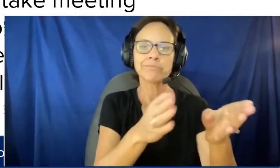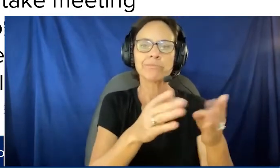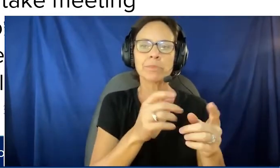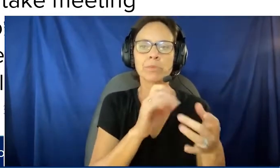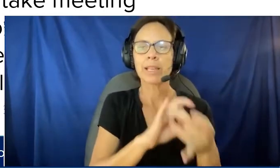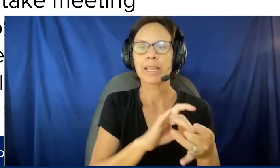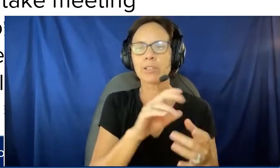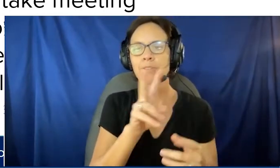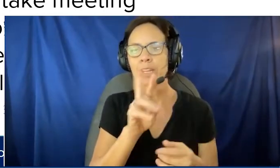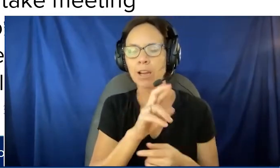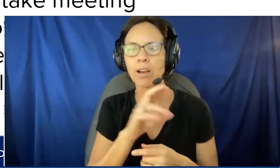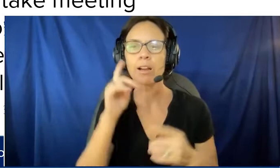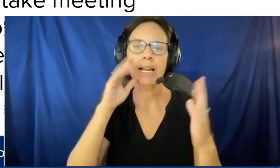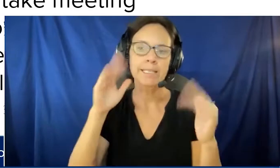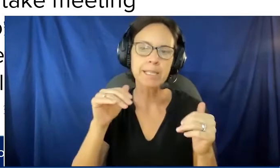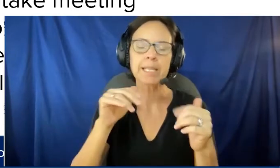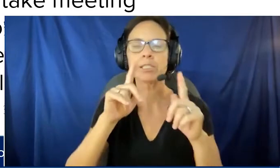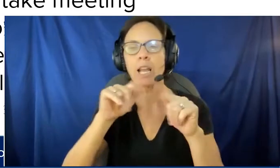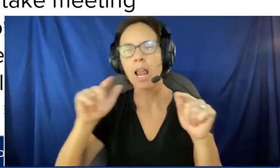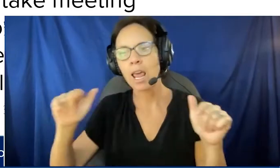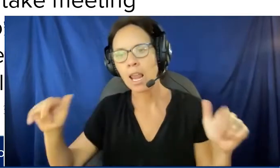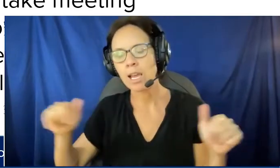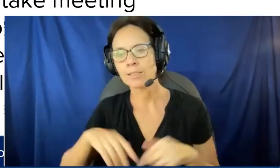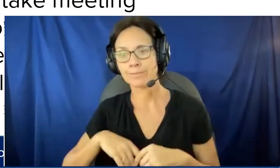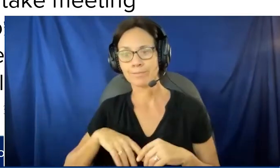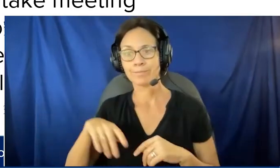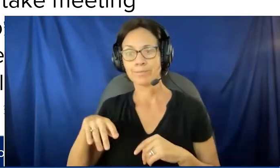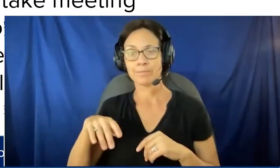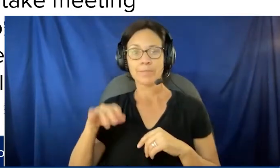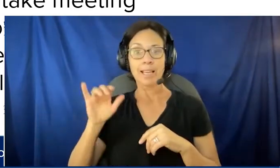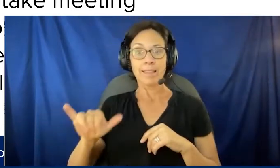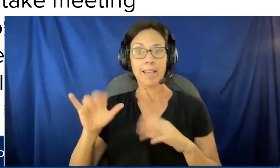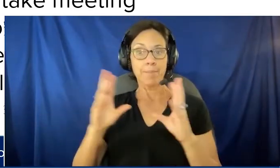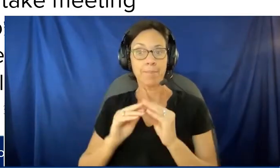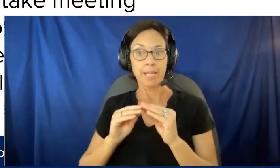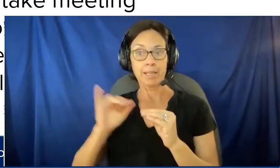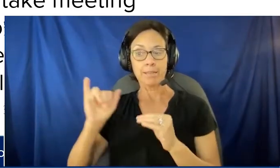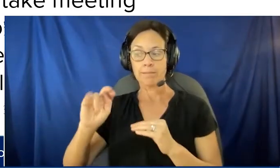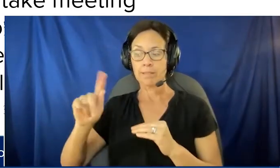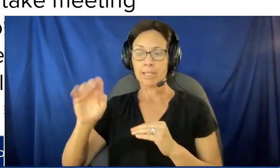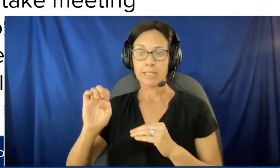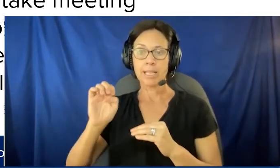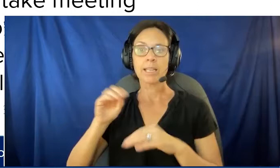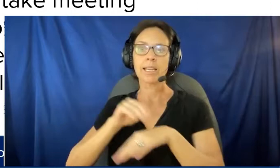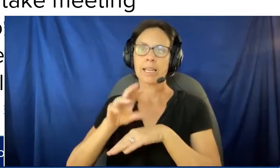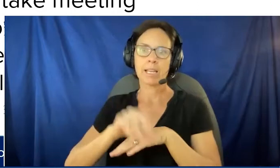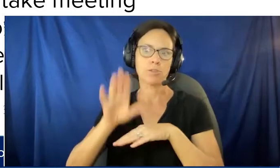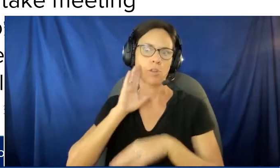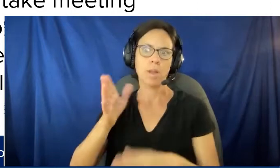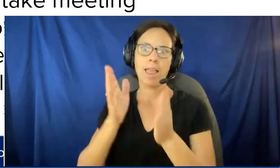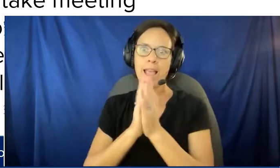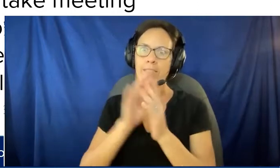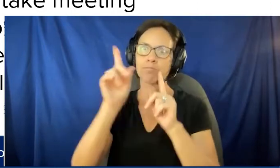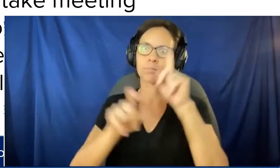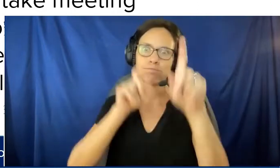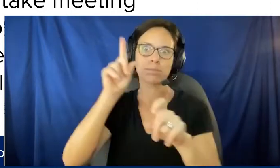things. During the intake, the VR counselor is going to ask you lots of questions because we